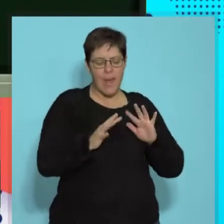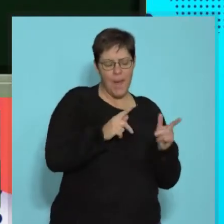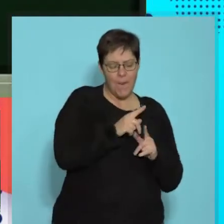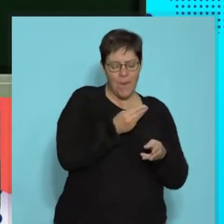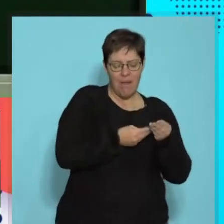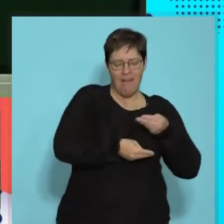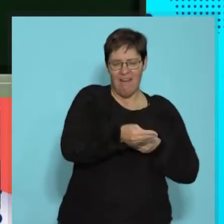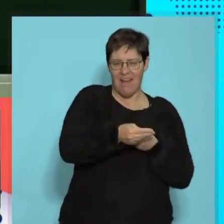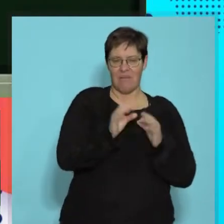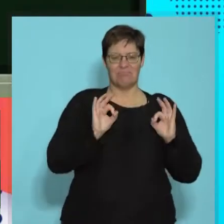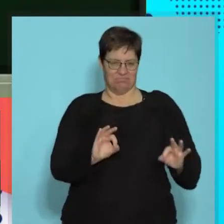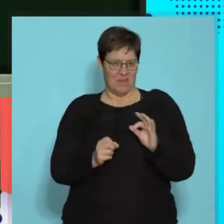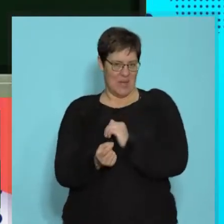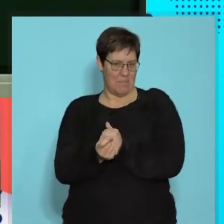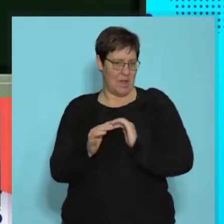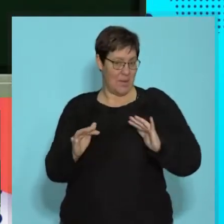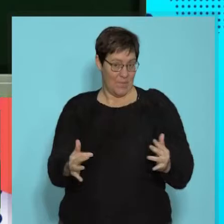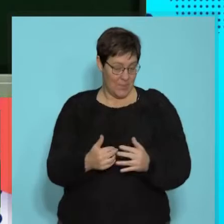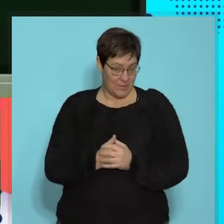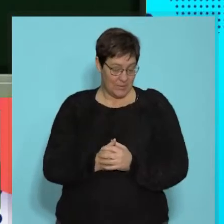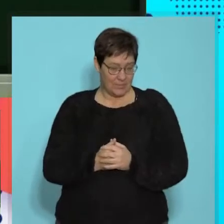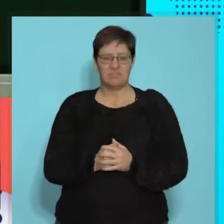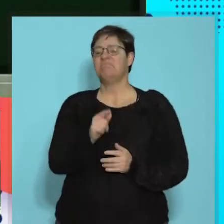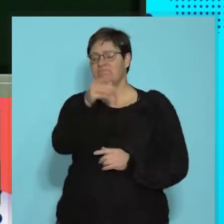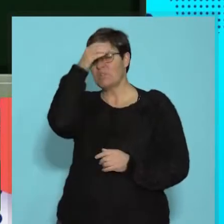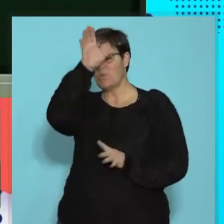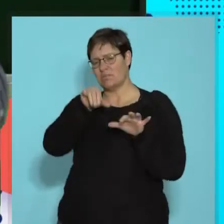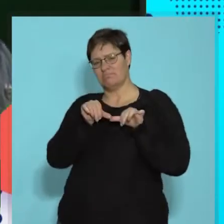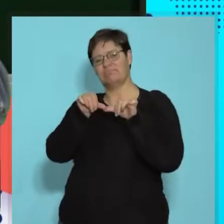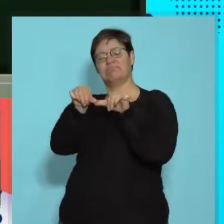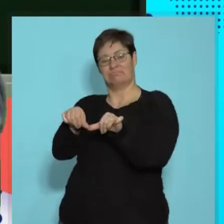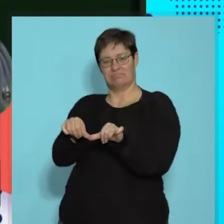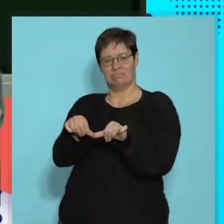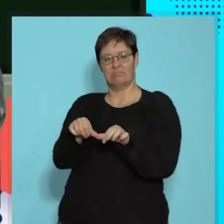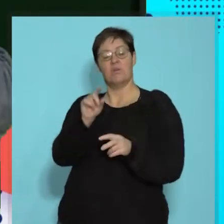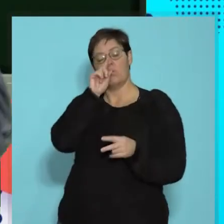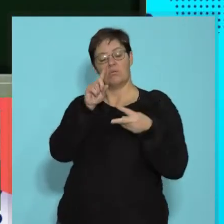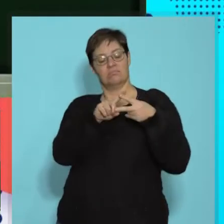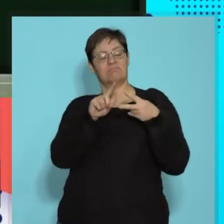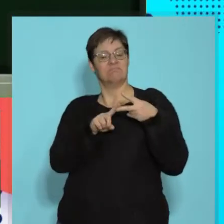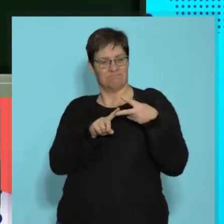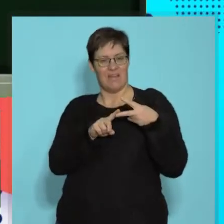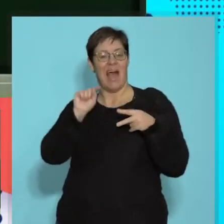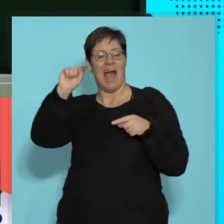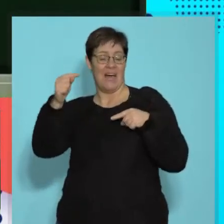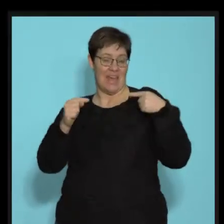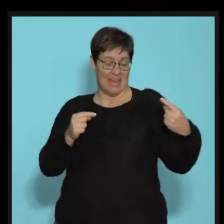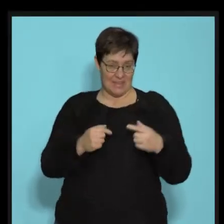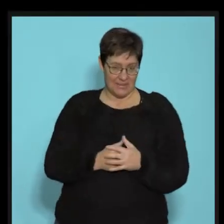more efficient? Now we're going to carry on with that concept, and we're going to look at 2 more other organisms.